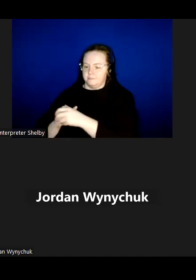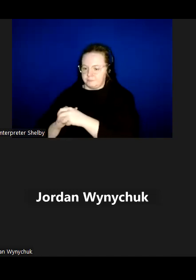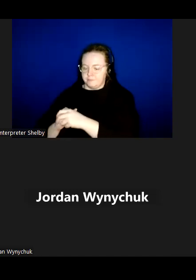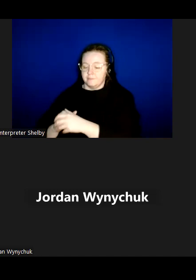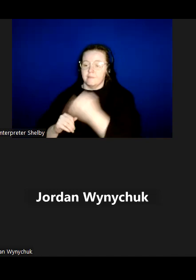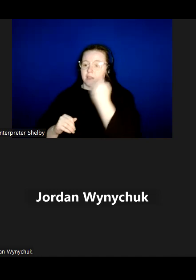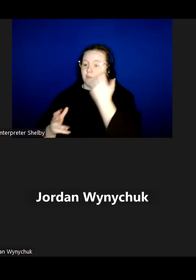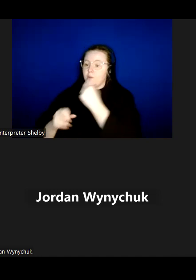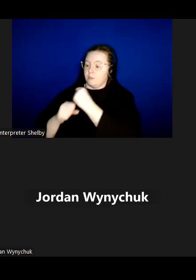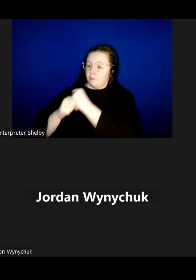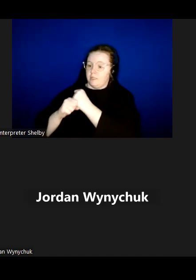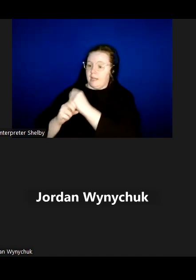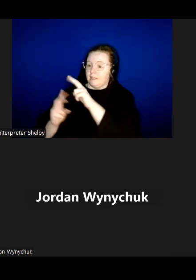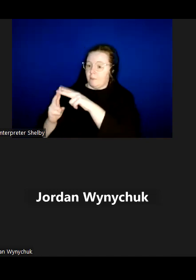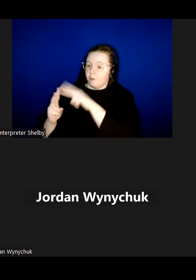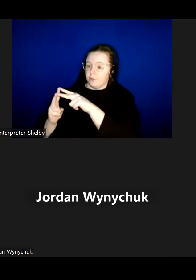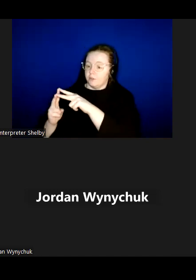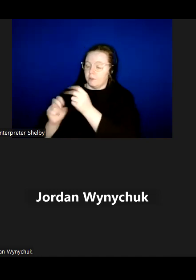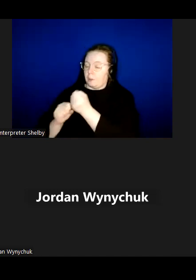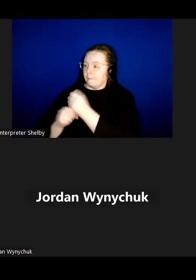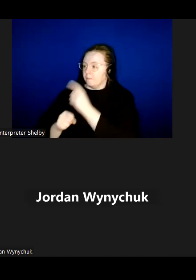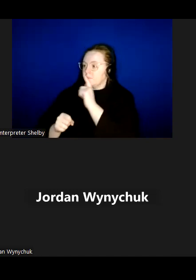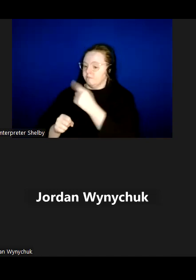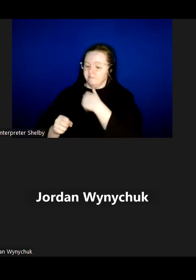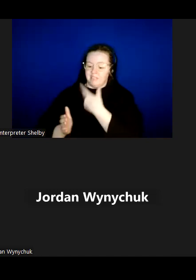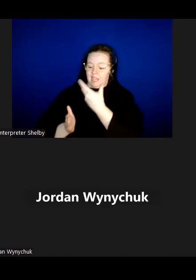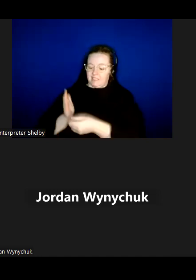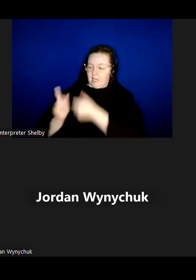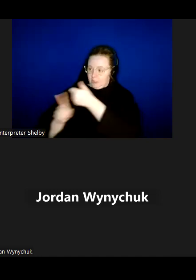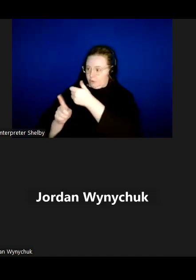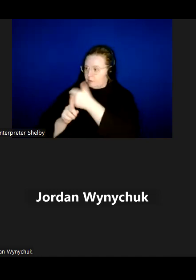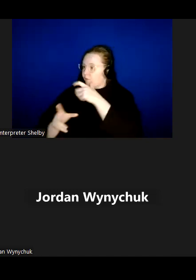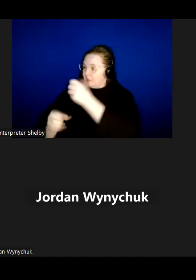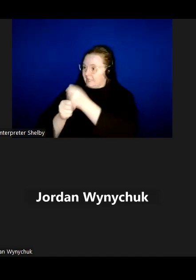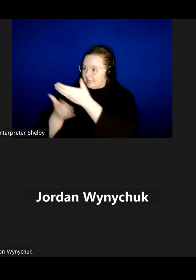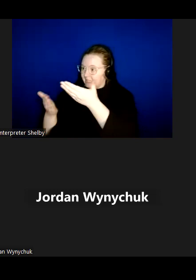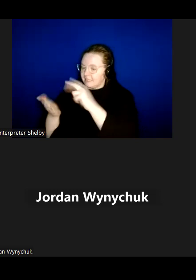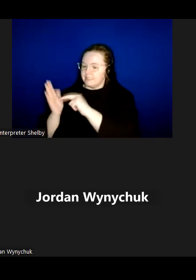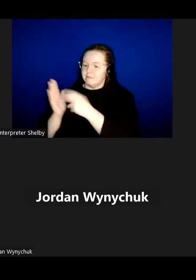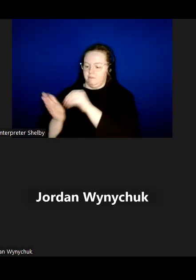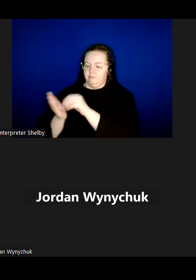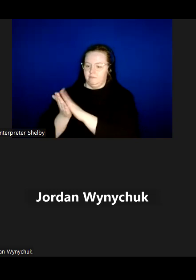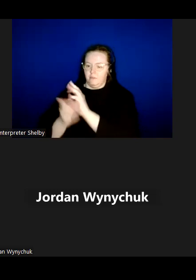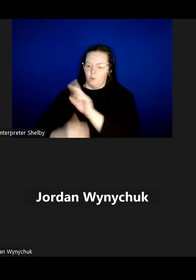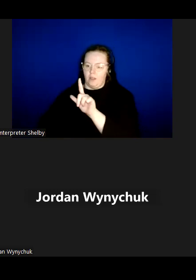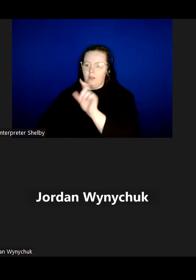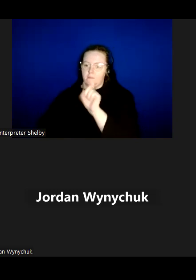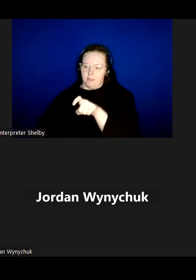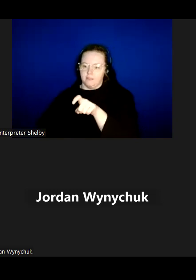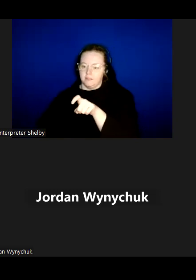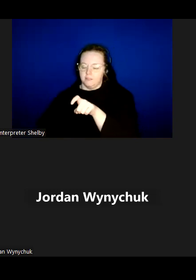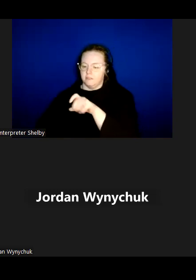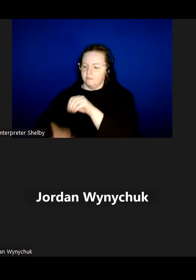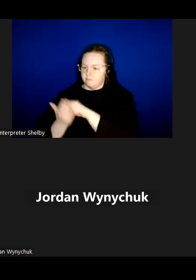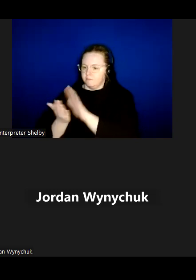want to protect your common law partner, if you want to make sure your common law partner gets part of your estate, you need to make sure that you have a will done providing for